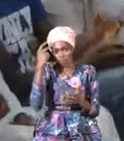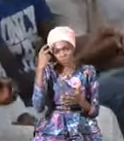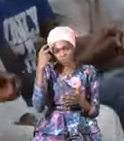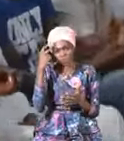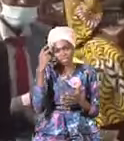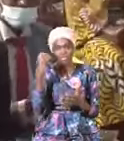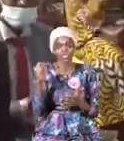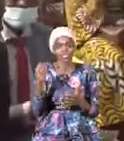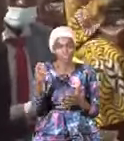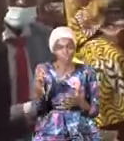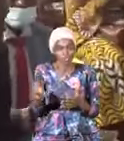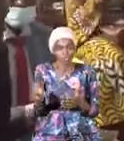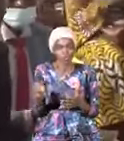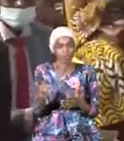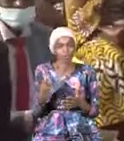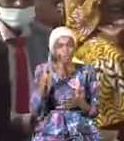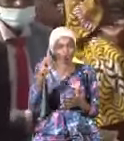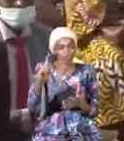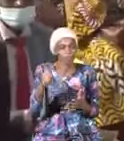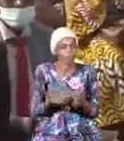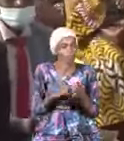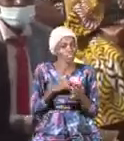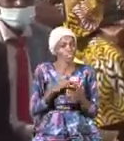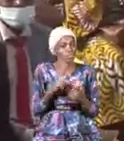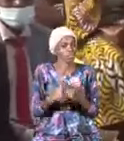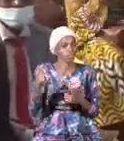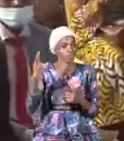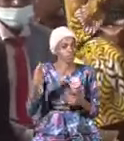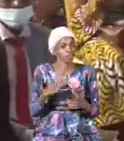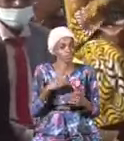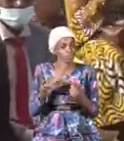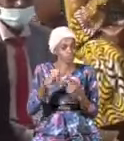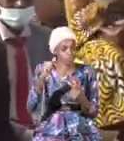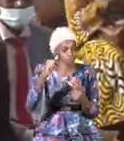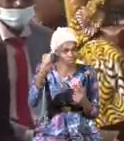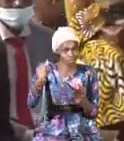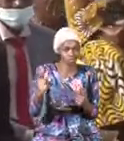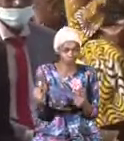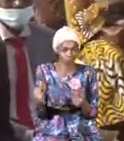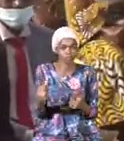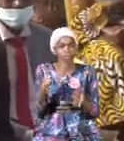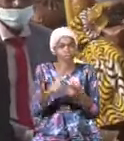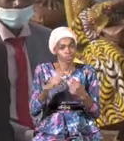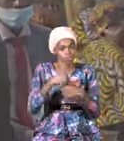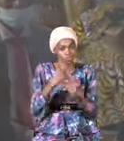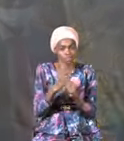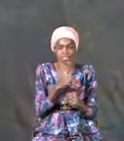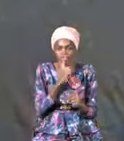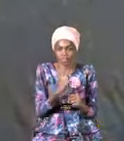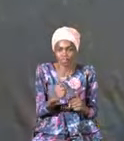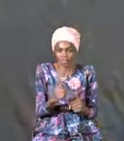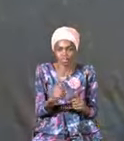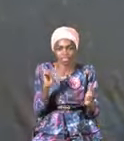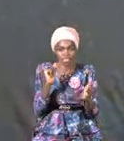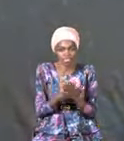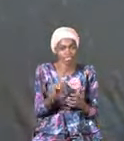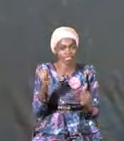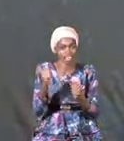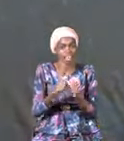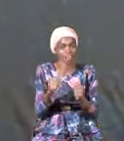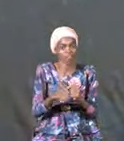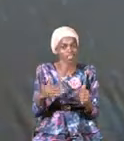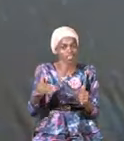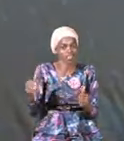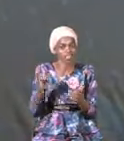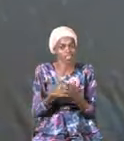So you owe it to God and to yourself to make sure that everything that